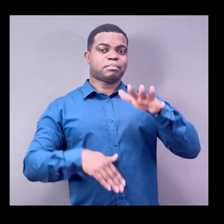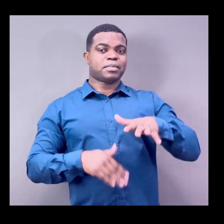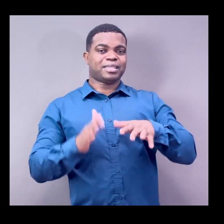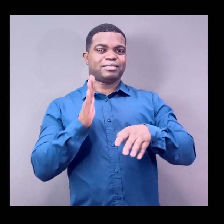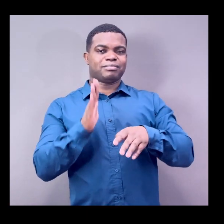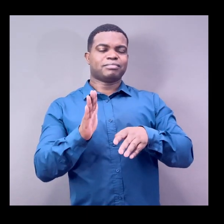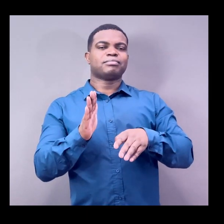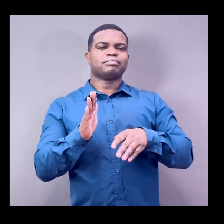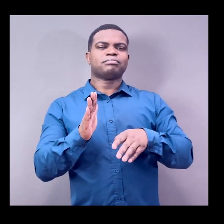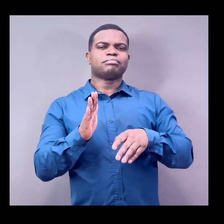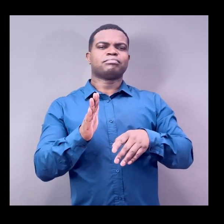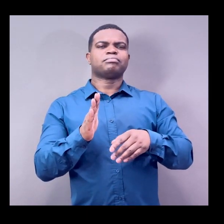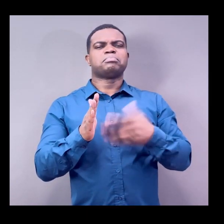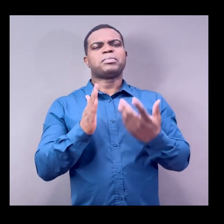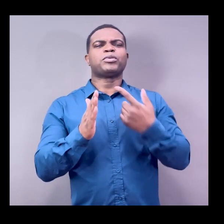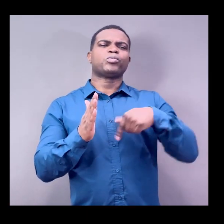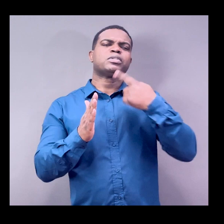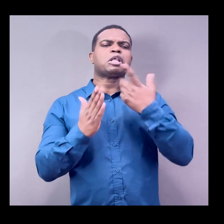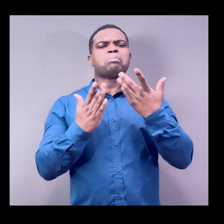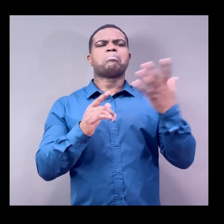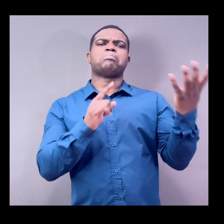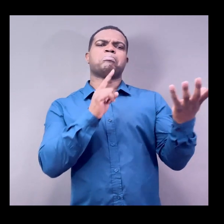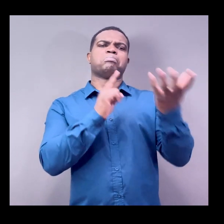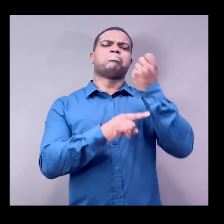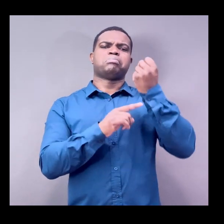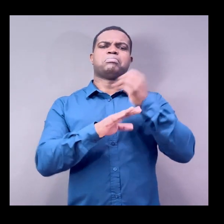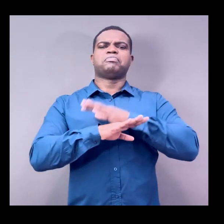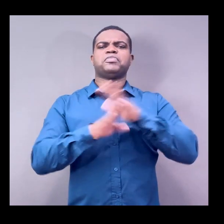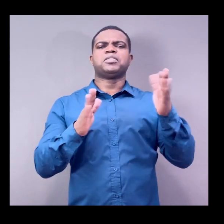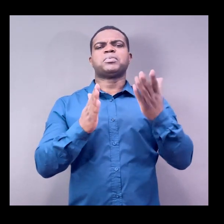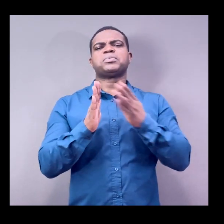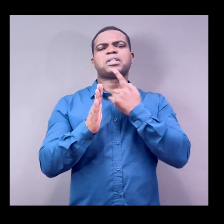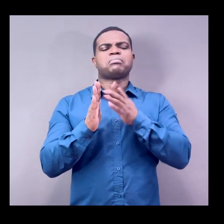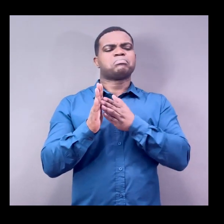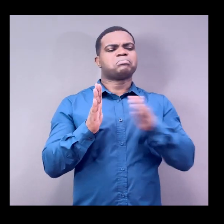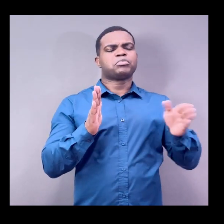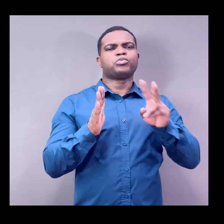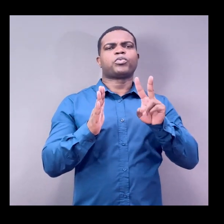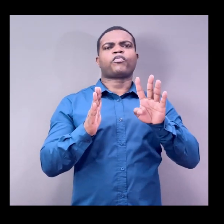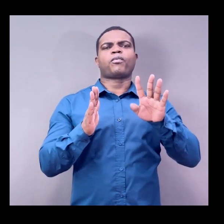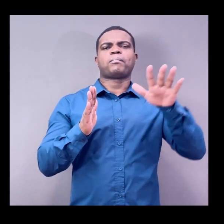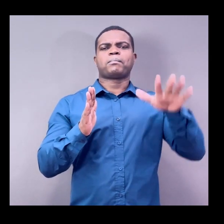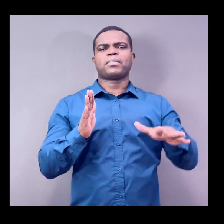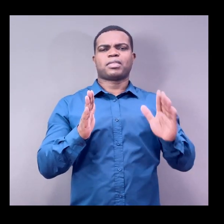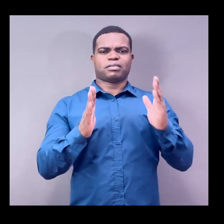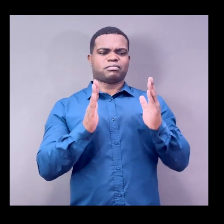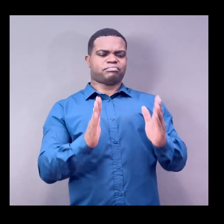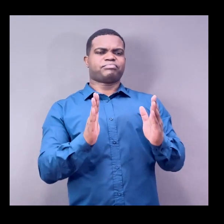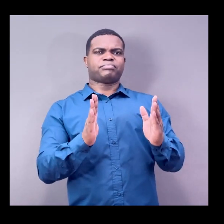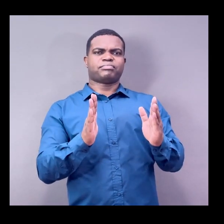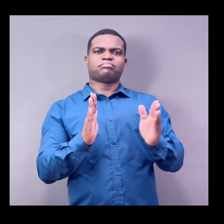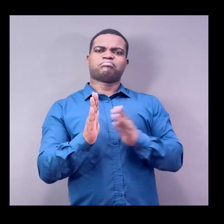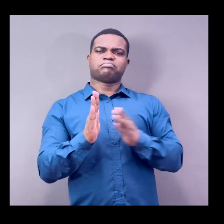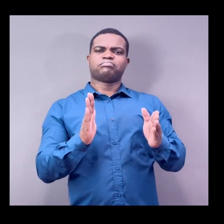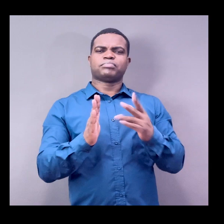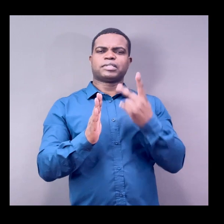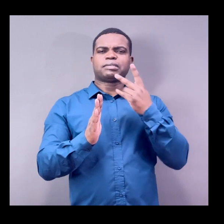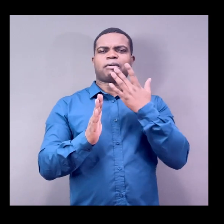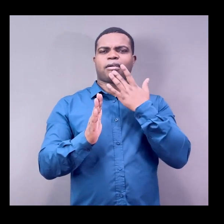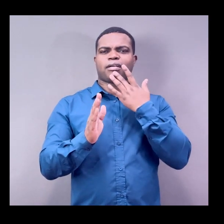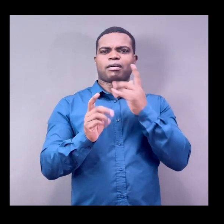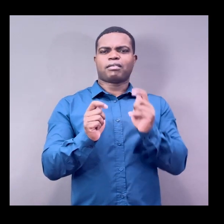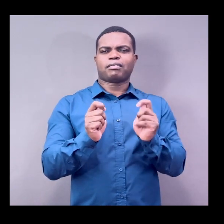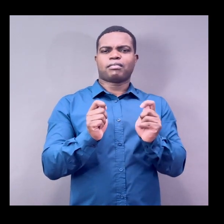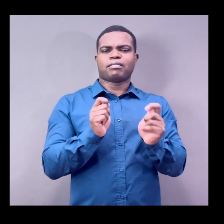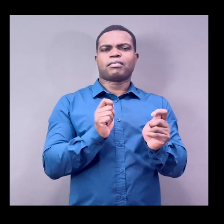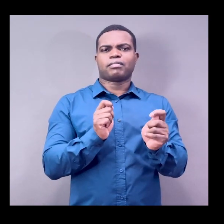say it has been achieved already, it has been colored, then ending by 24th of May, you